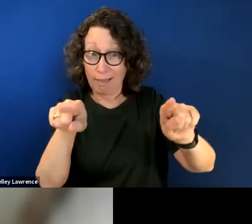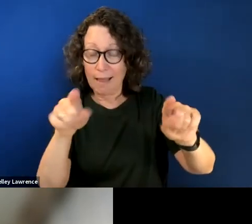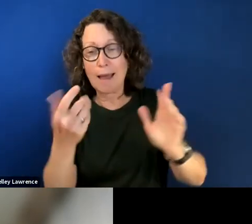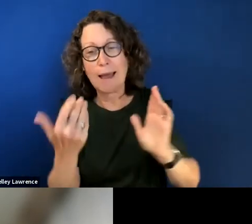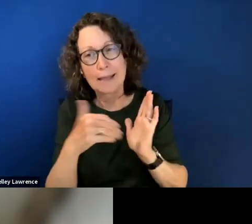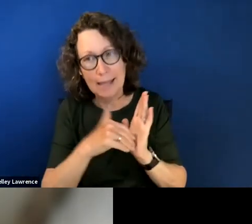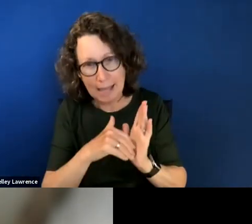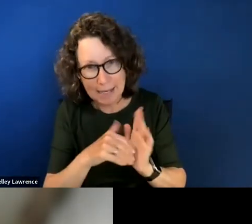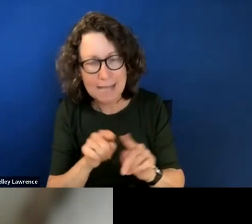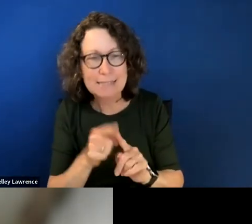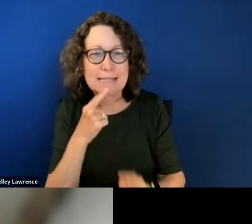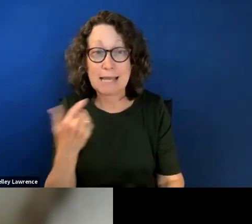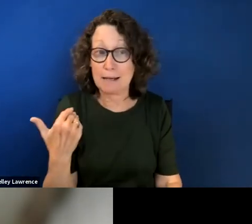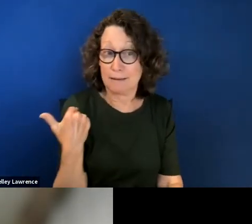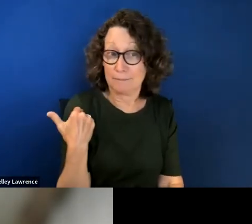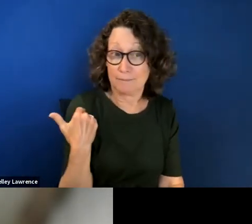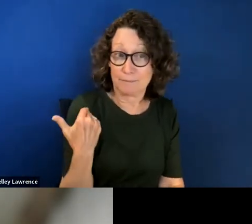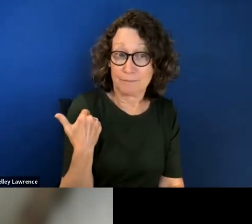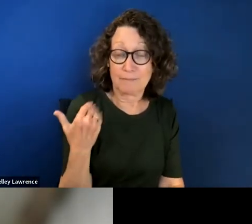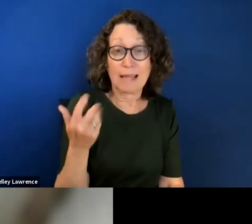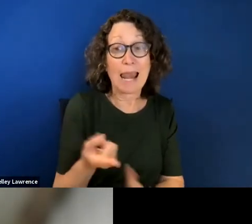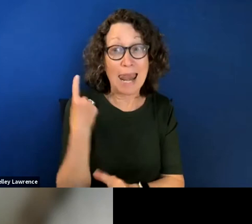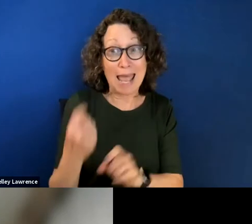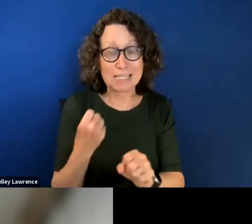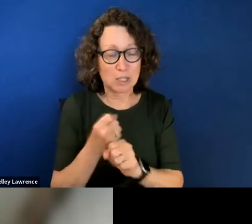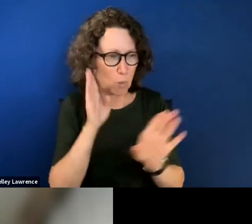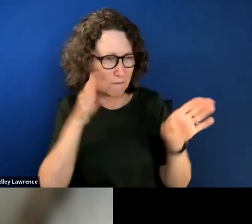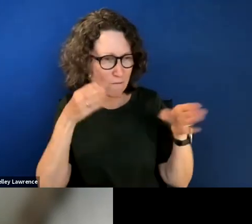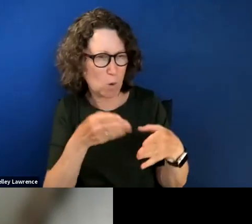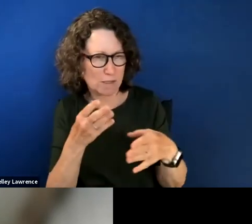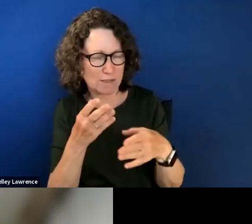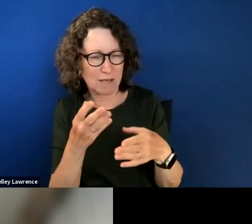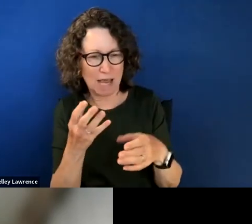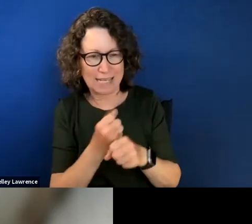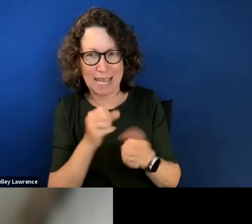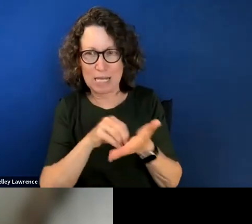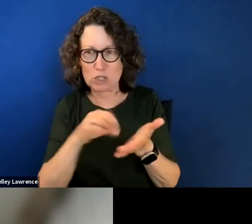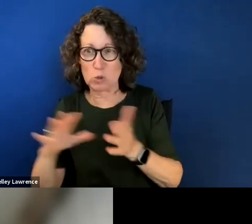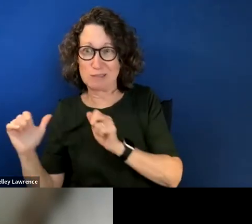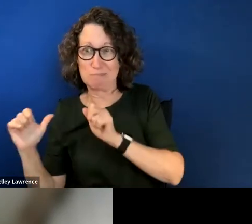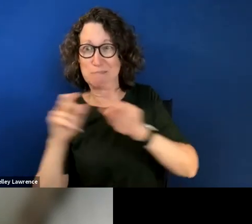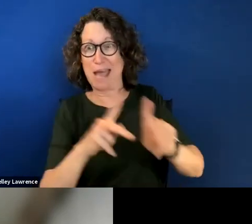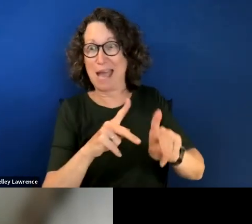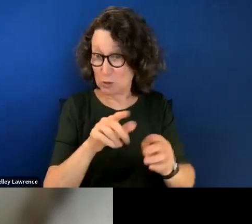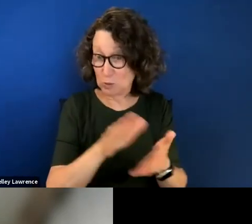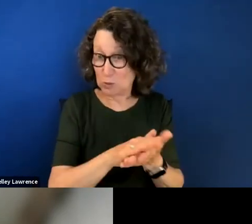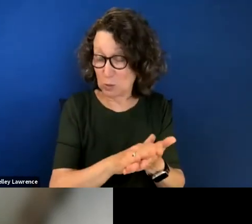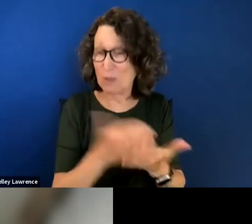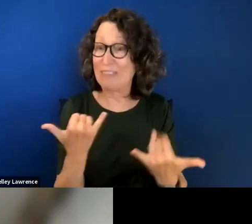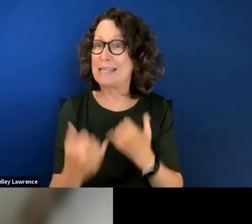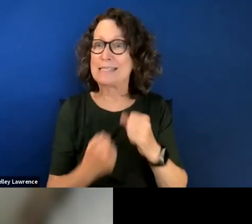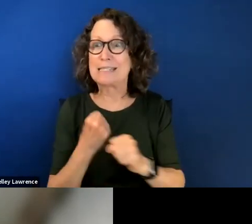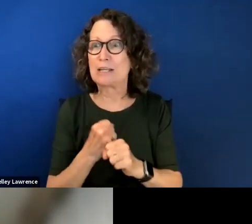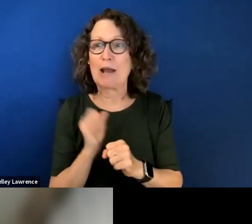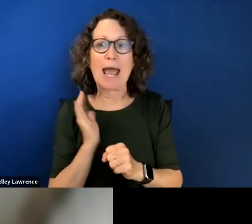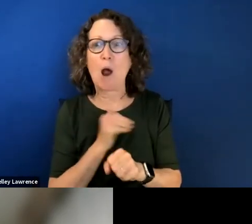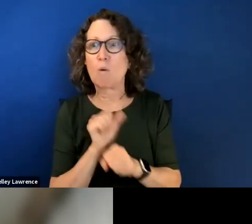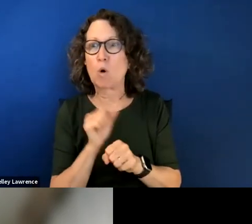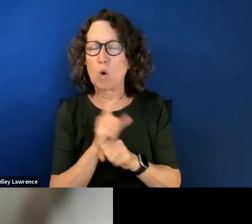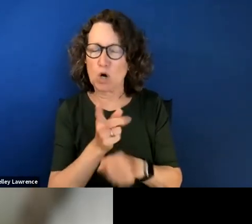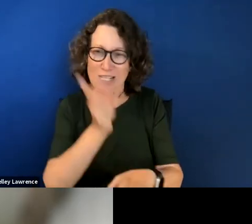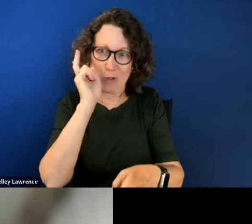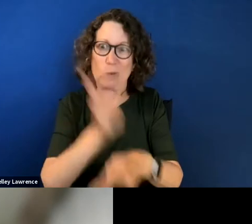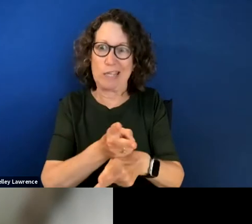Again, as I said earlier, that last year we focused on getting students back to school. This year, our work is to